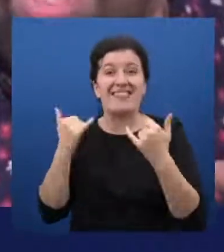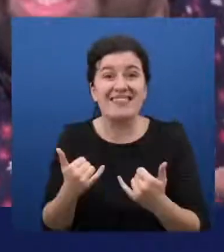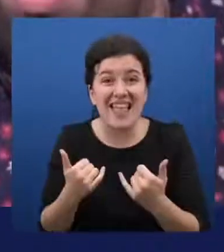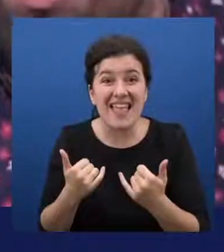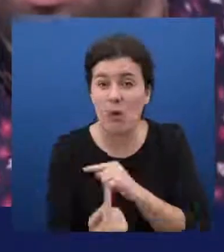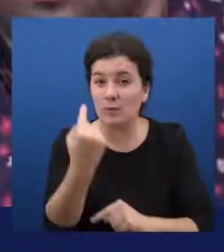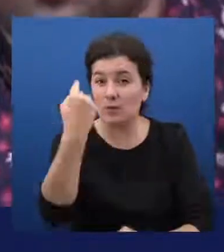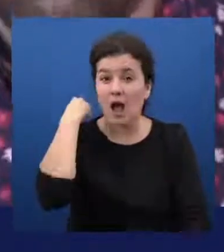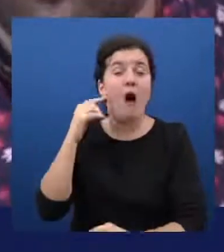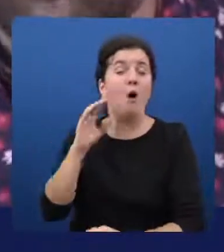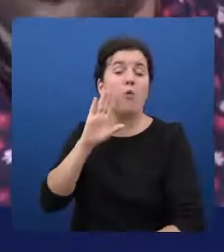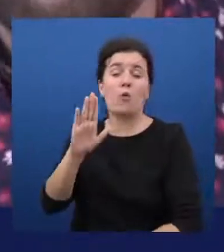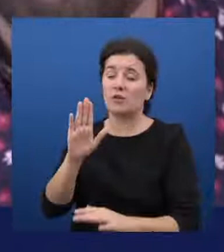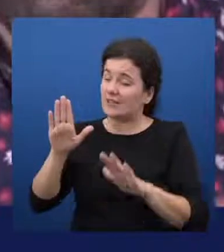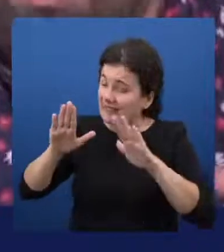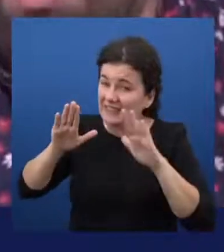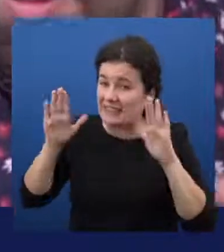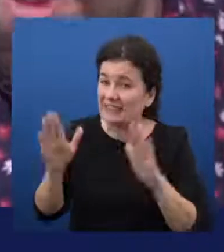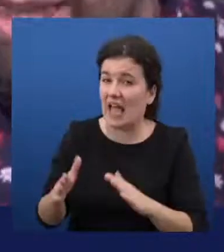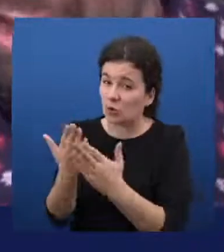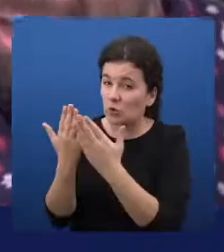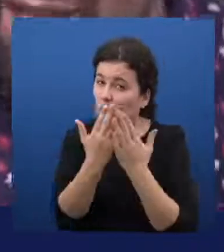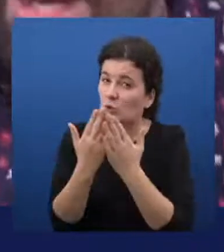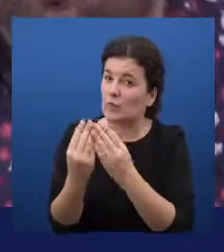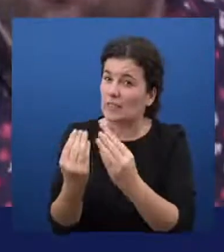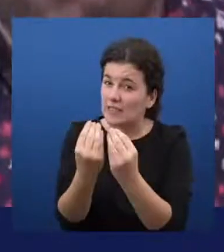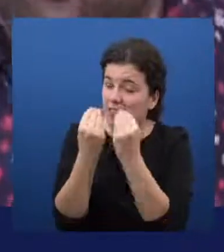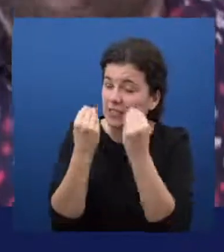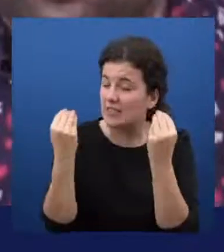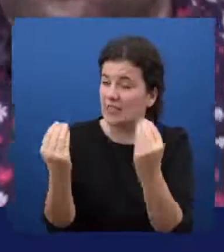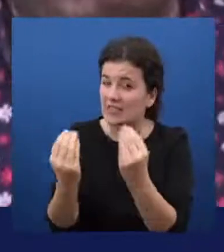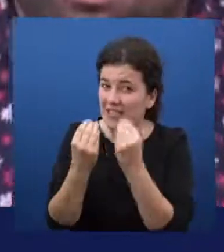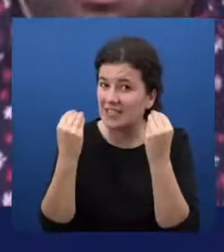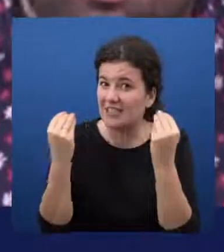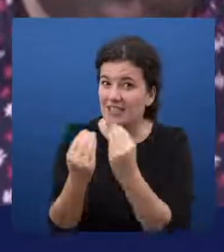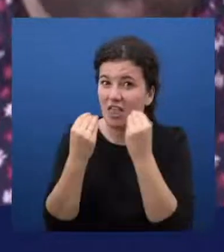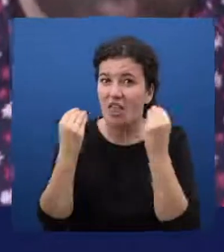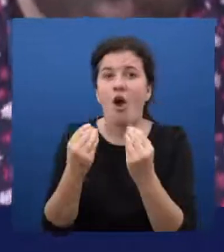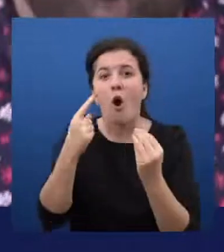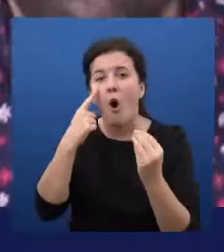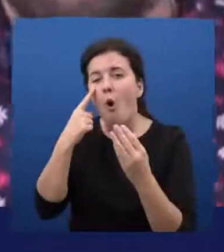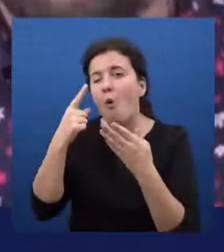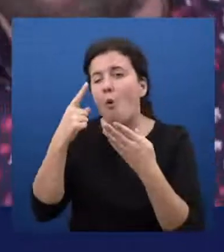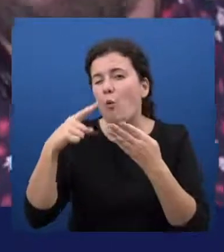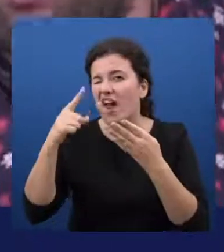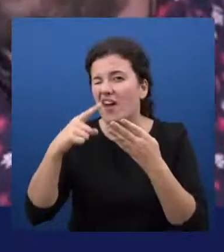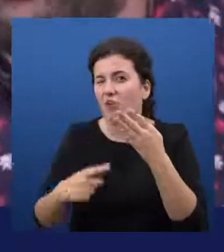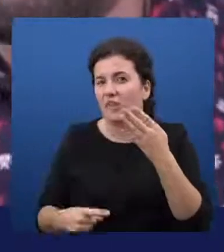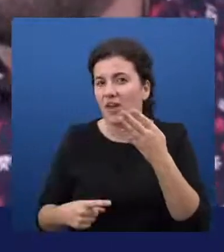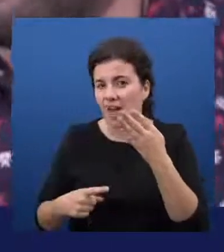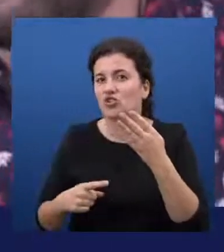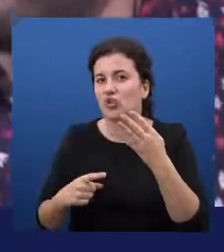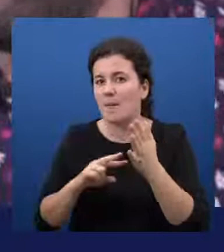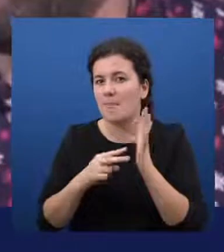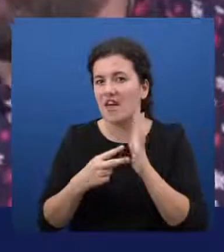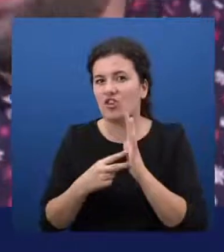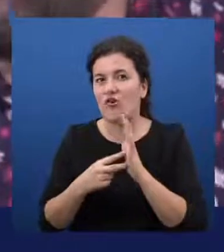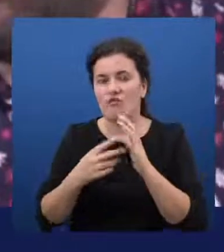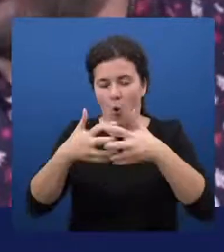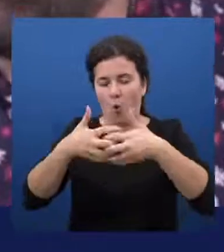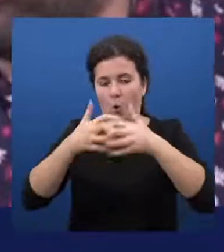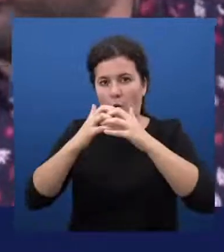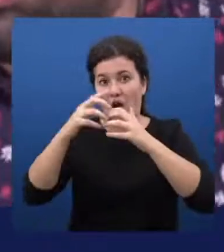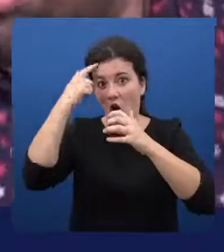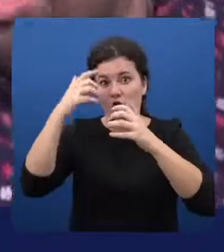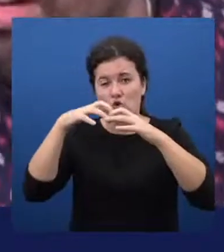or 8 years trying to come up with formal methods or verification methods for neural networks. Maybe, for example, Pac